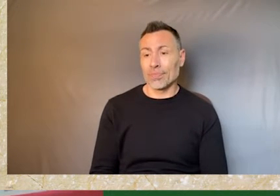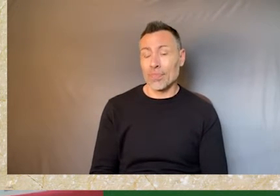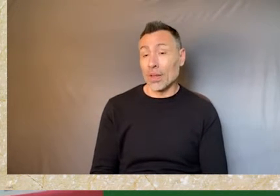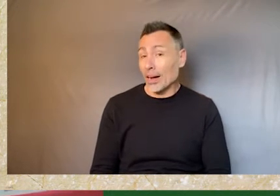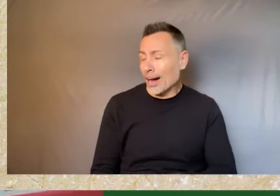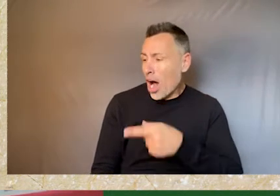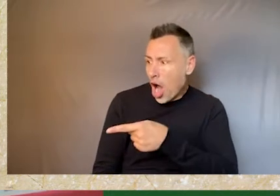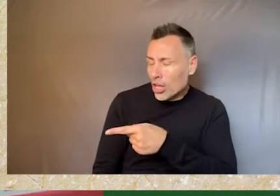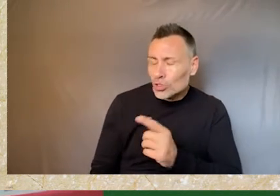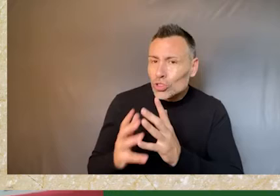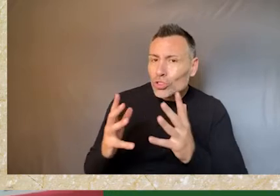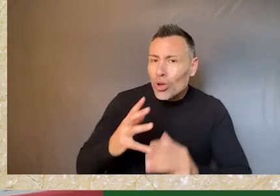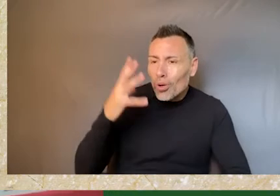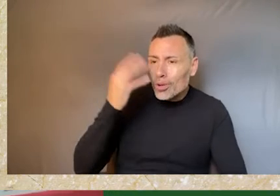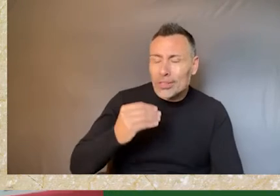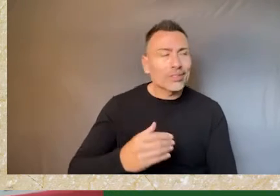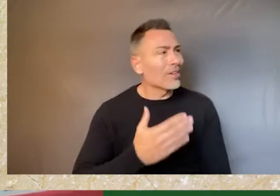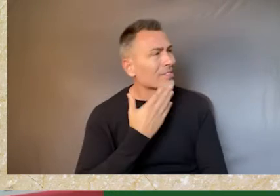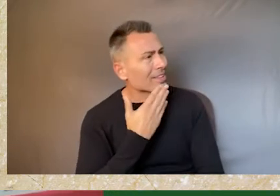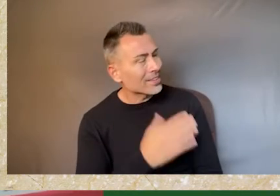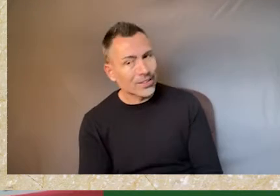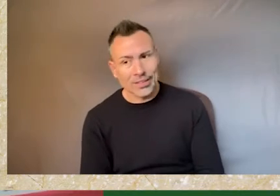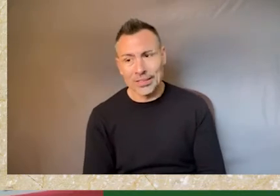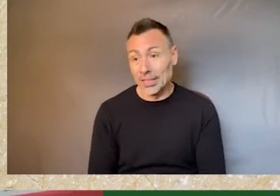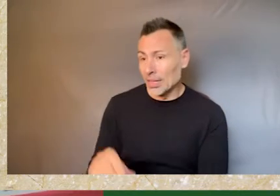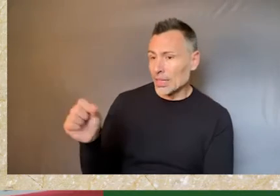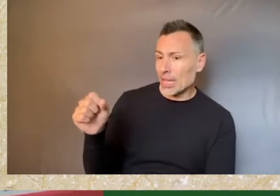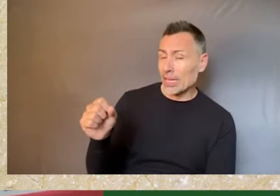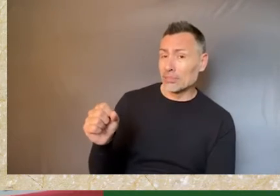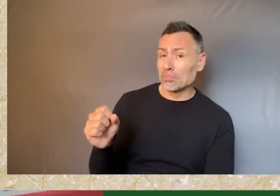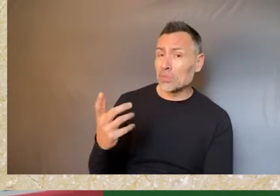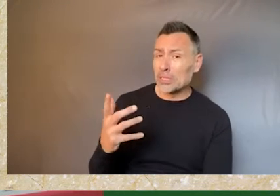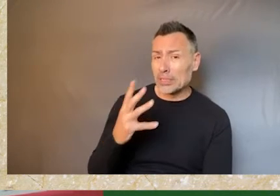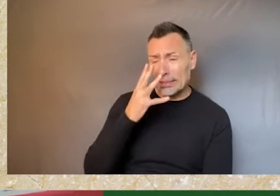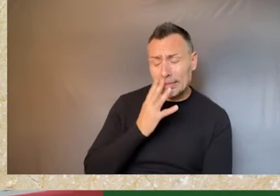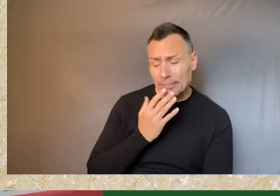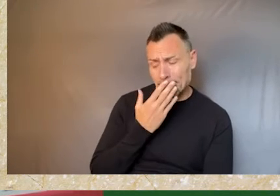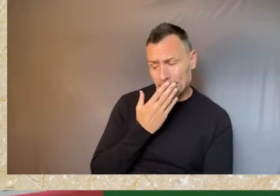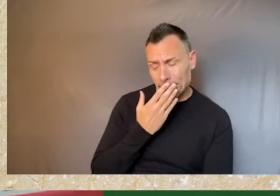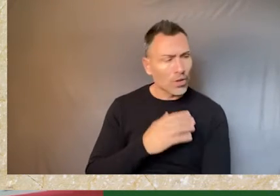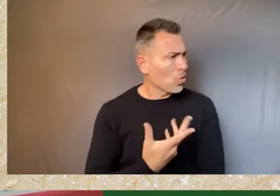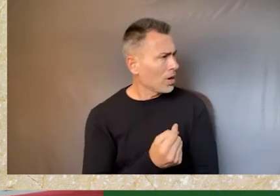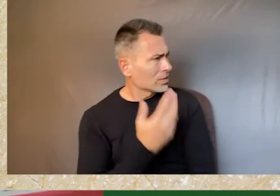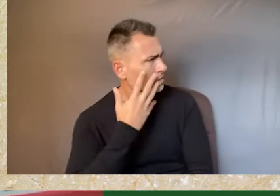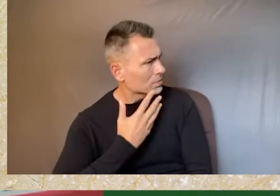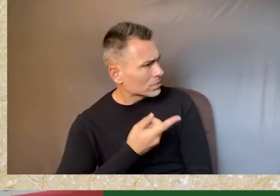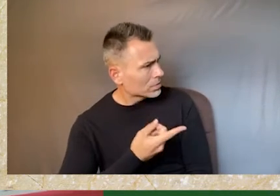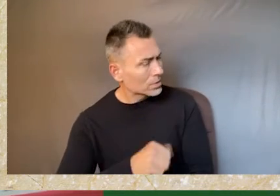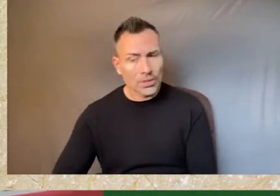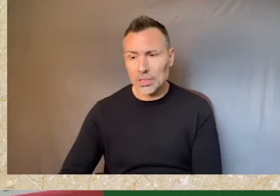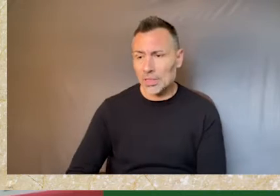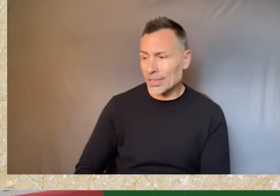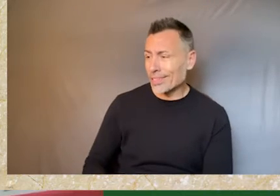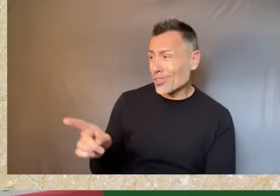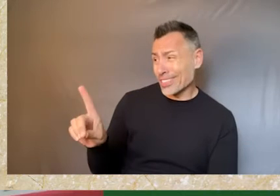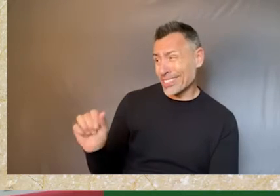You're so gorgeous. Oh, thank you. Yeah. It's a shame now What is? that you're